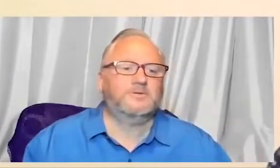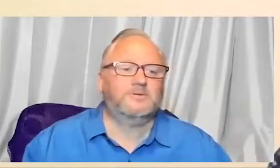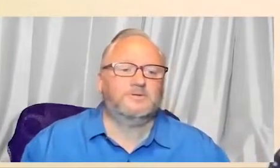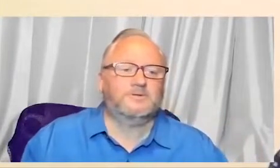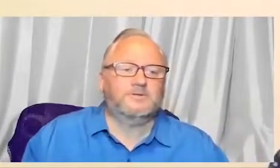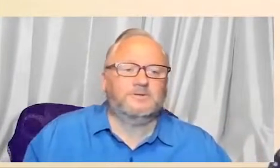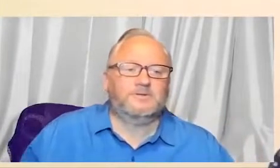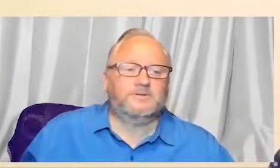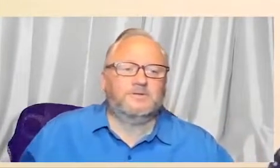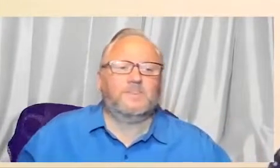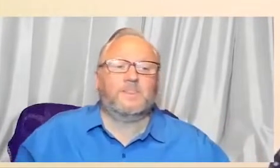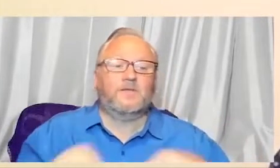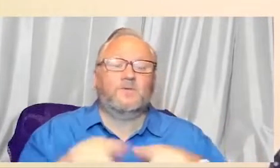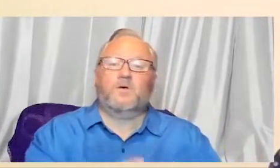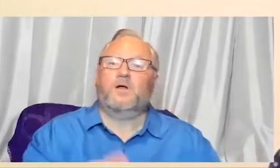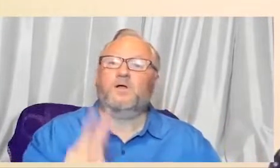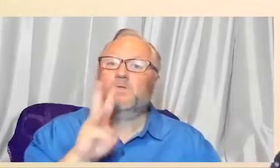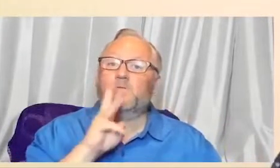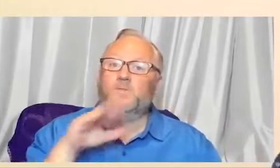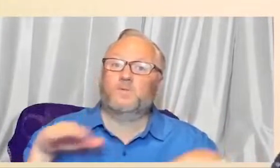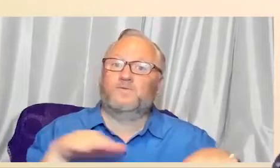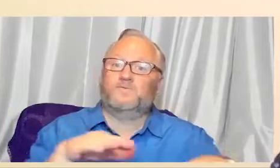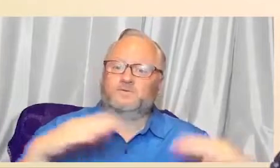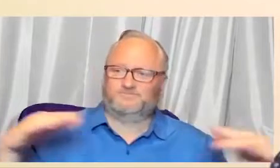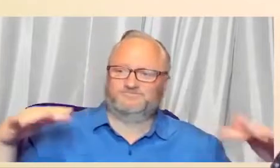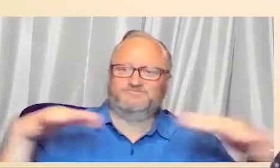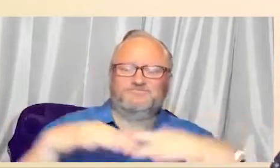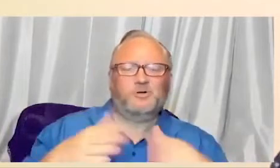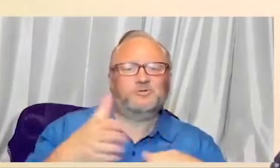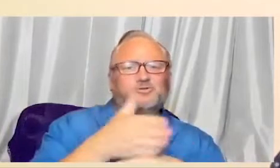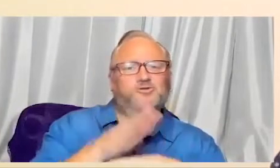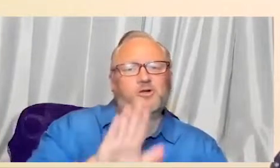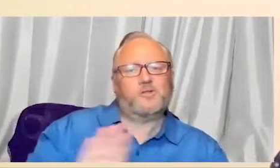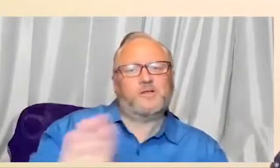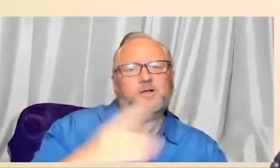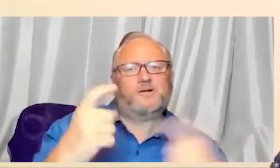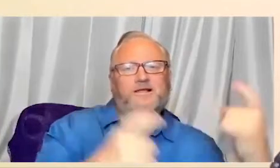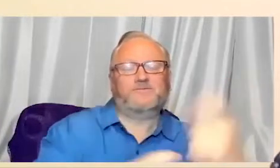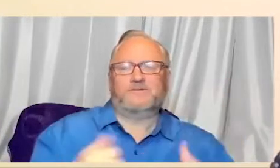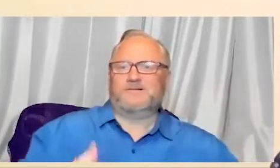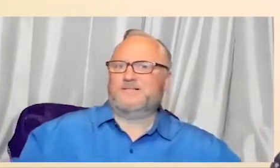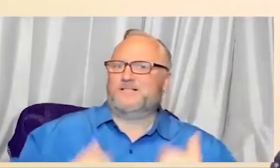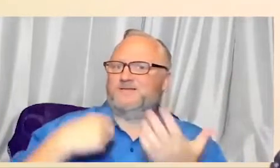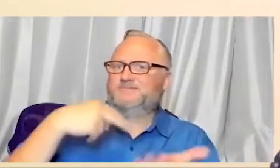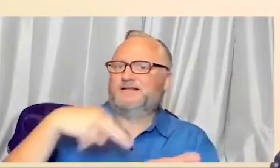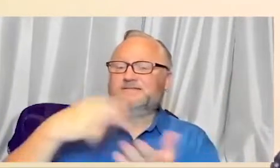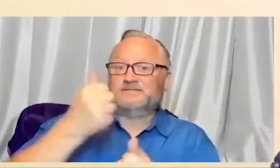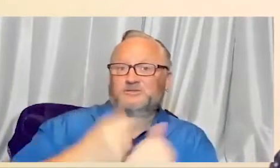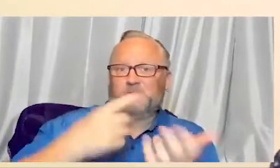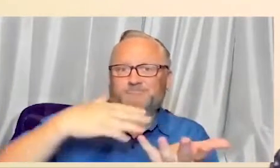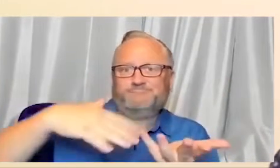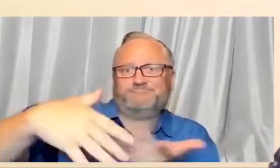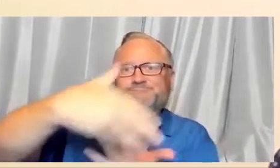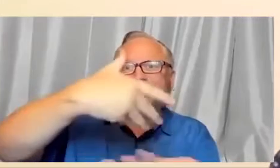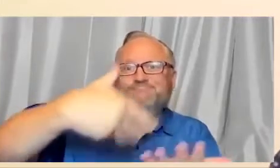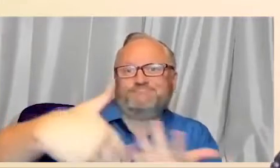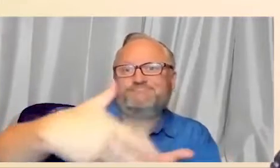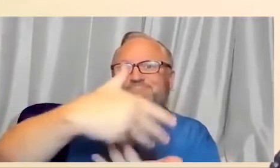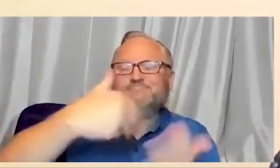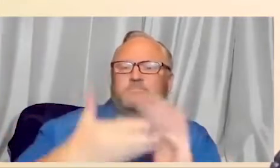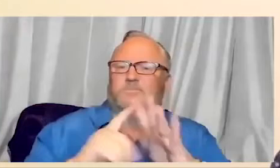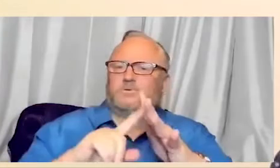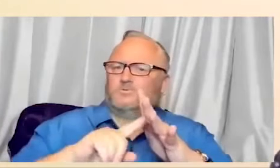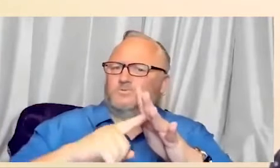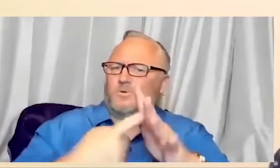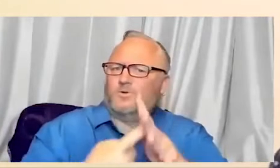As the rivers came together to share their gifts, light danced on them, and the swirling of each of them in and around each other began to